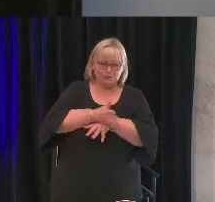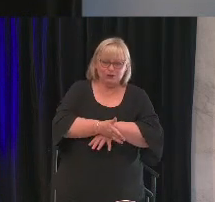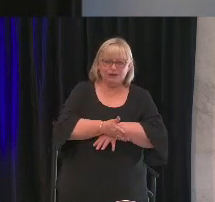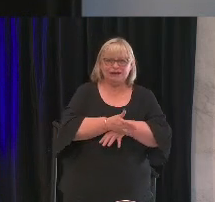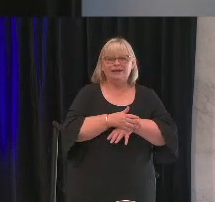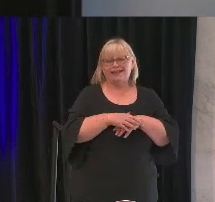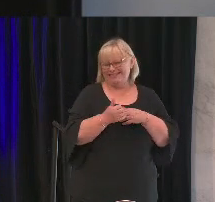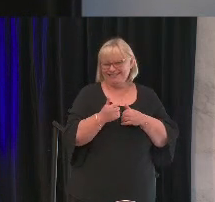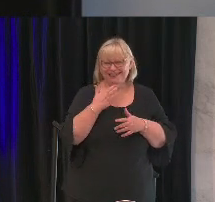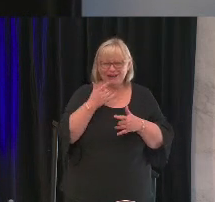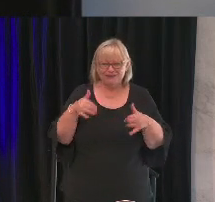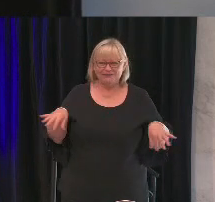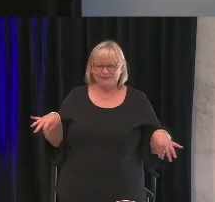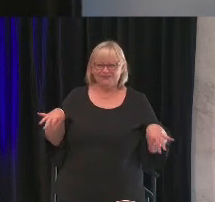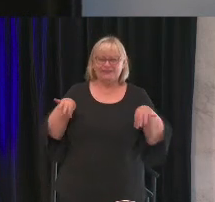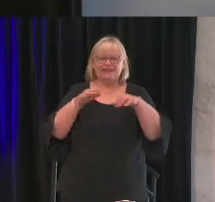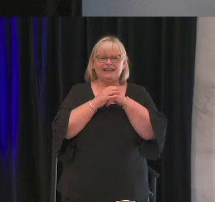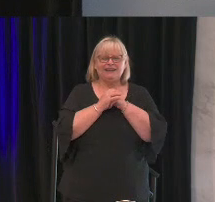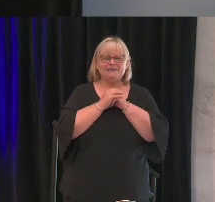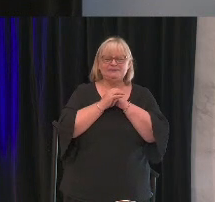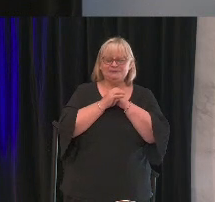keeping up with everybody.